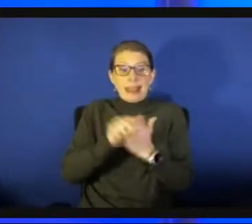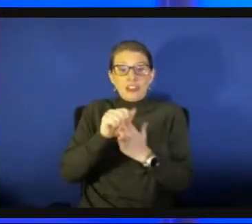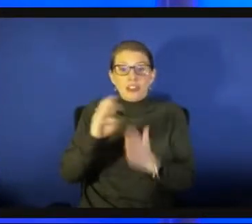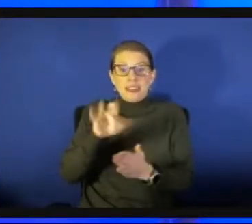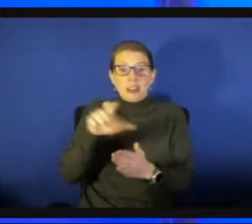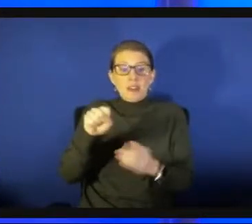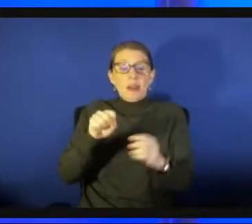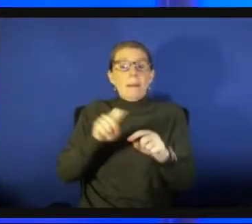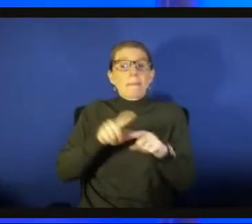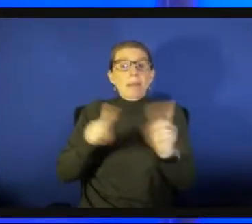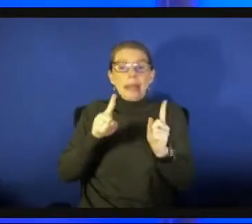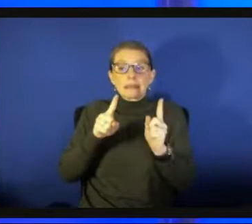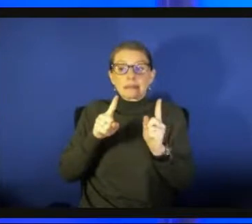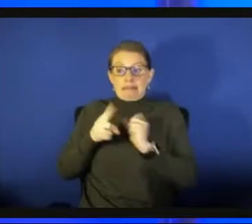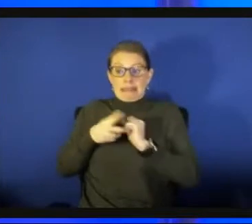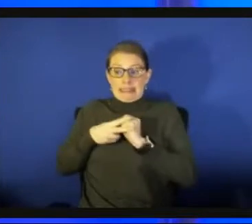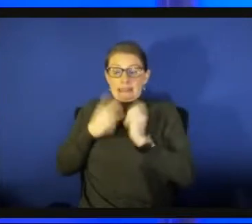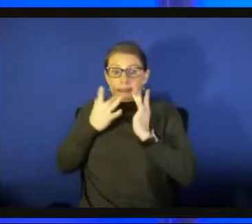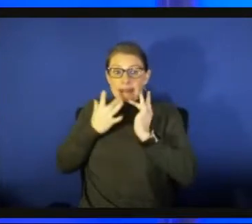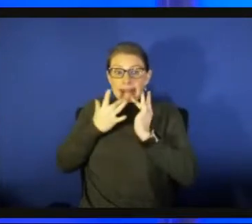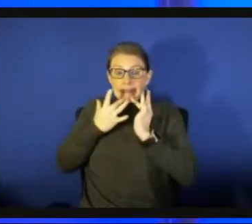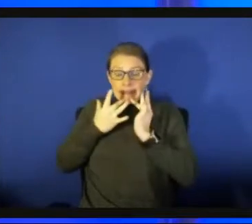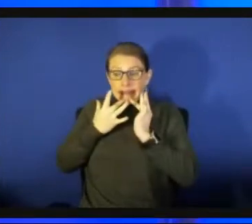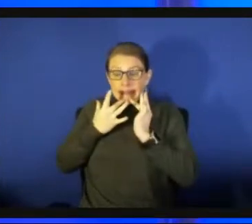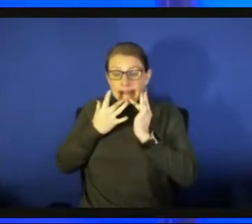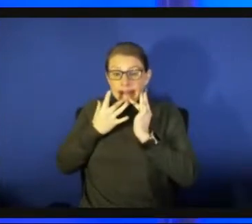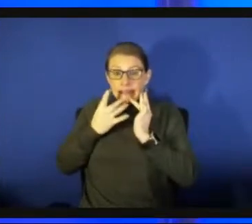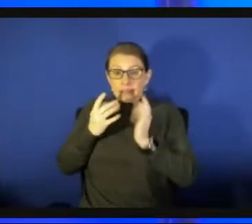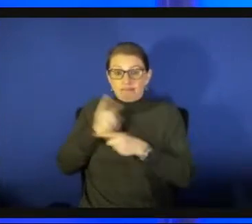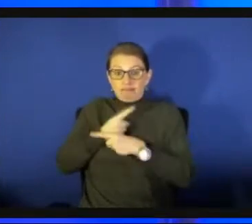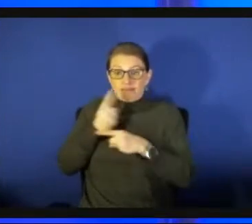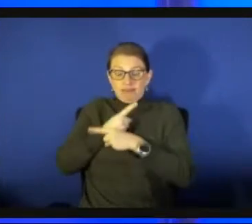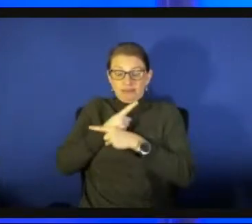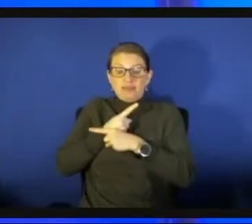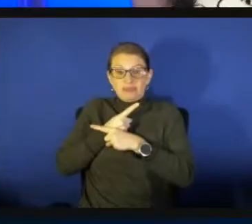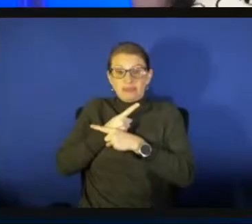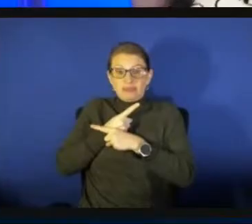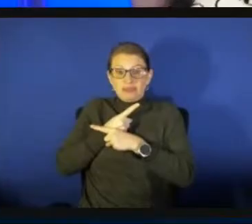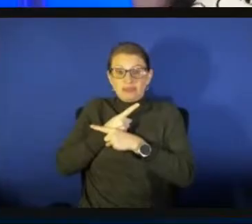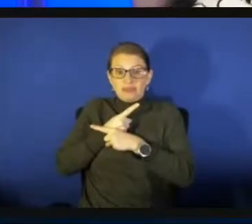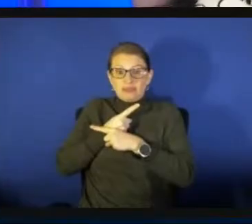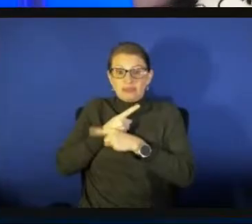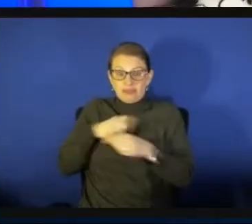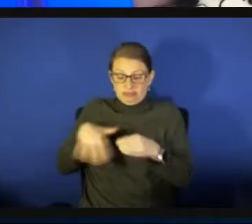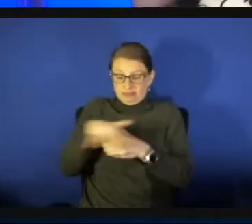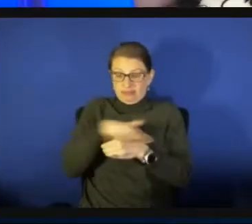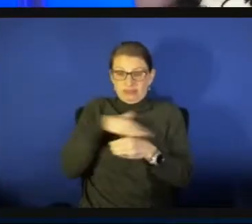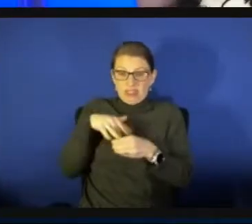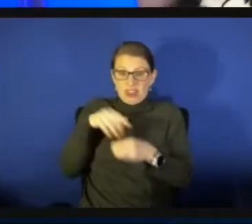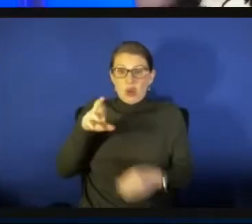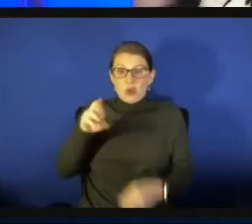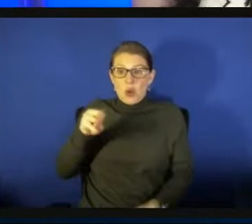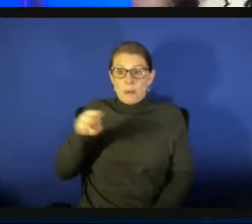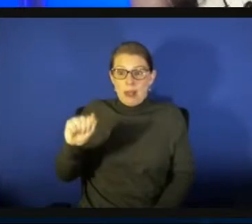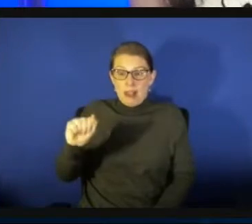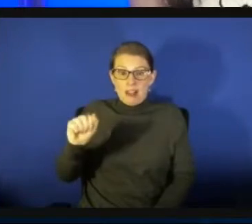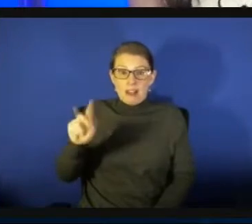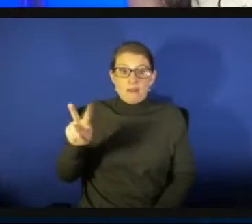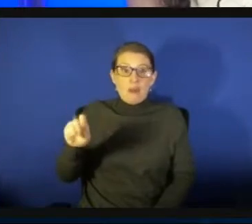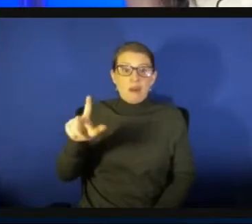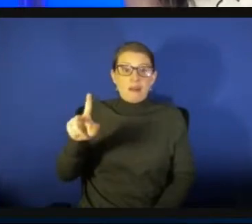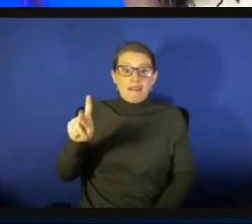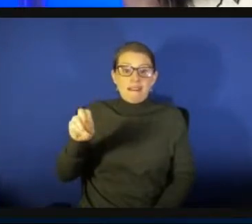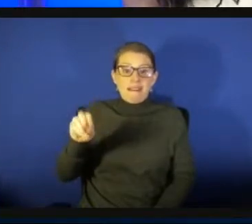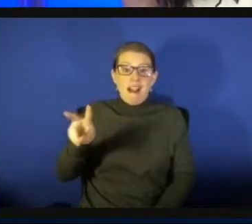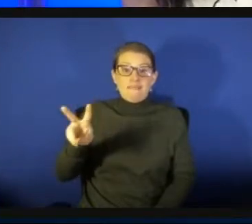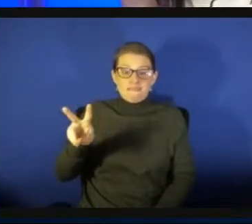beneficial for our tiniest of patients, pediatric patients like Roma Volkov. Roma and his mom, Karen, join us live this morning.